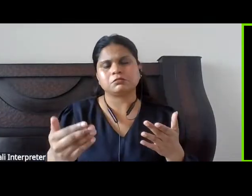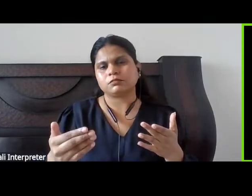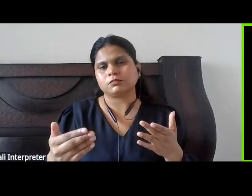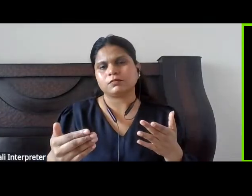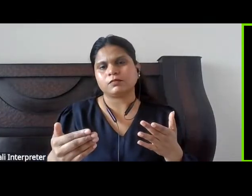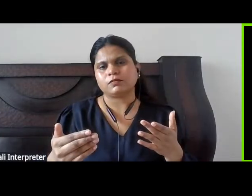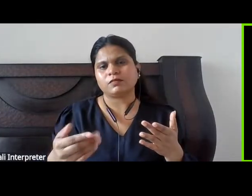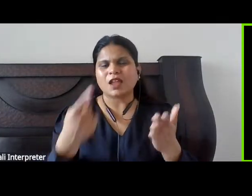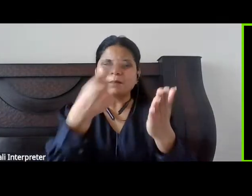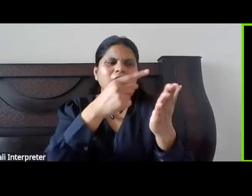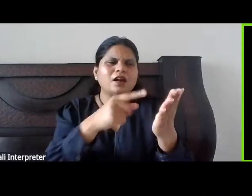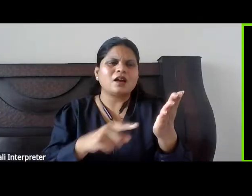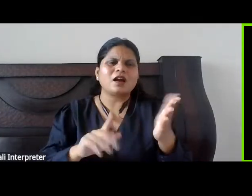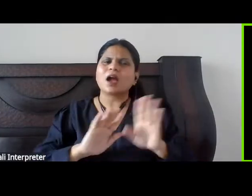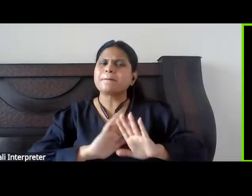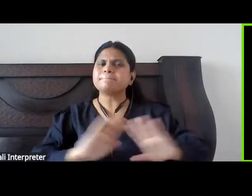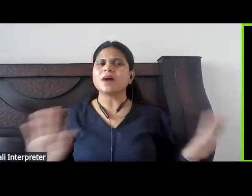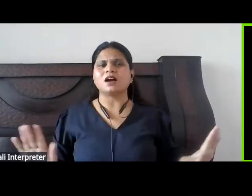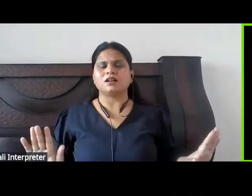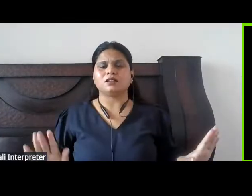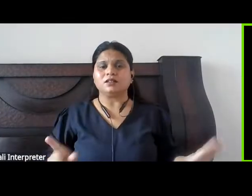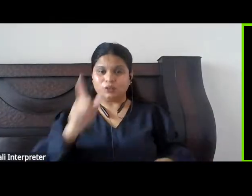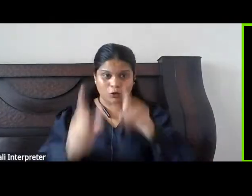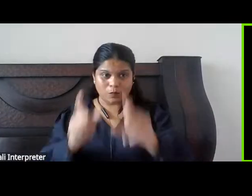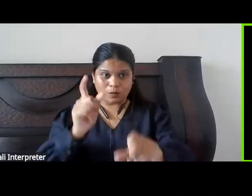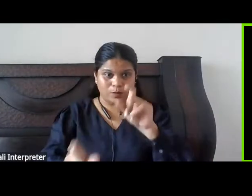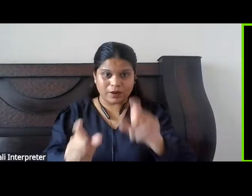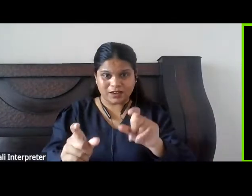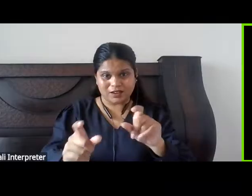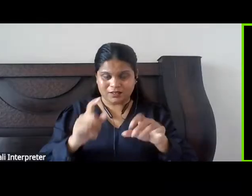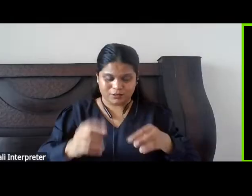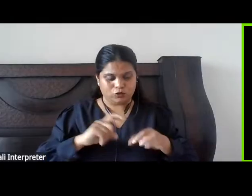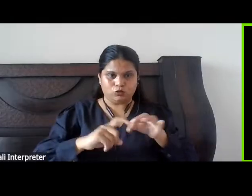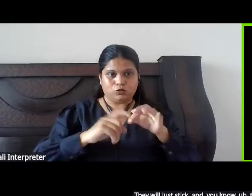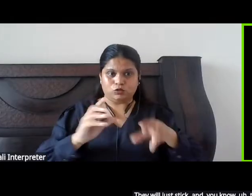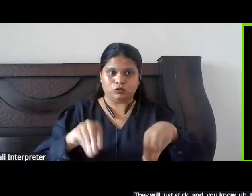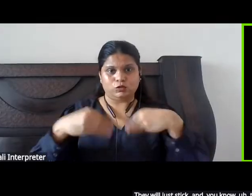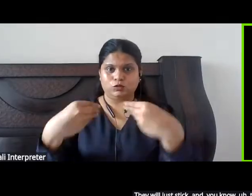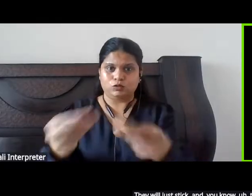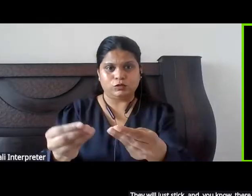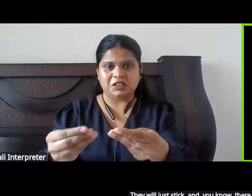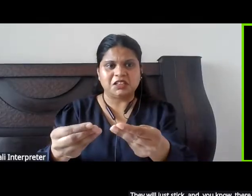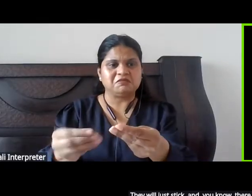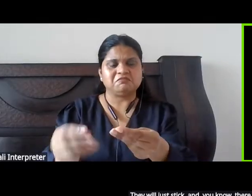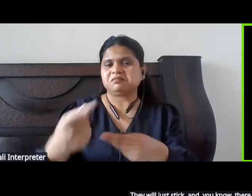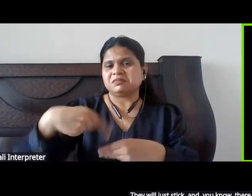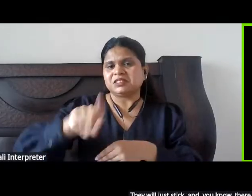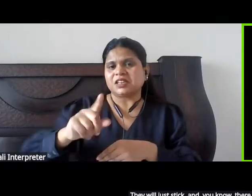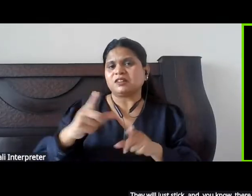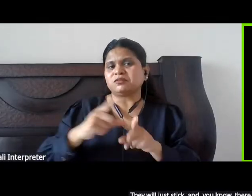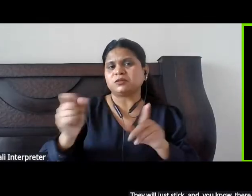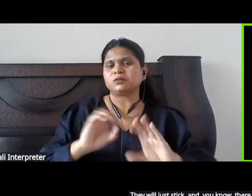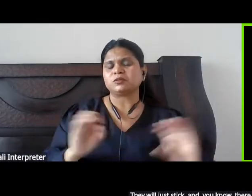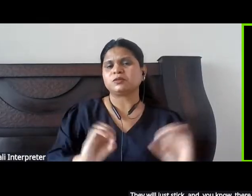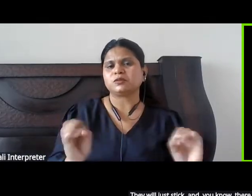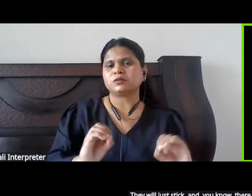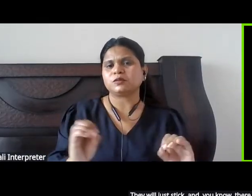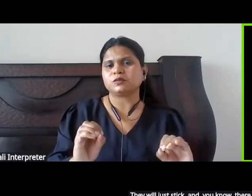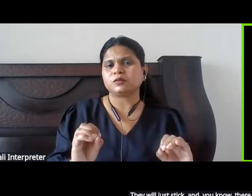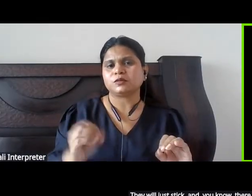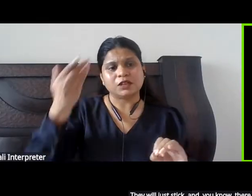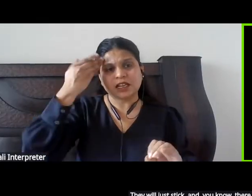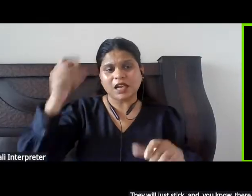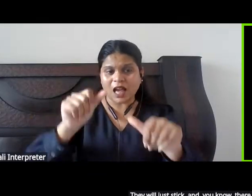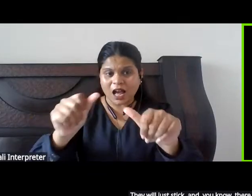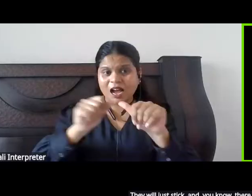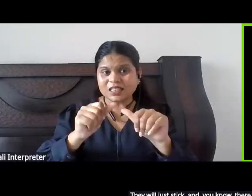tick, and there are very specific questions which they think they should ask because they don't know the answer,